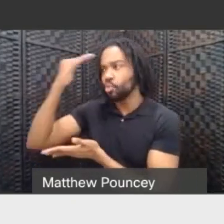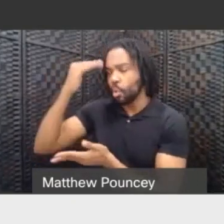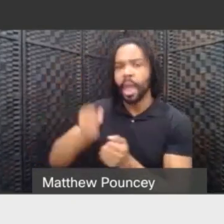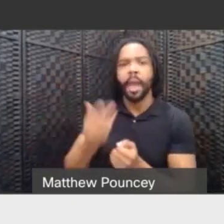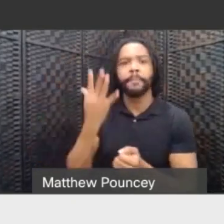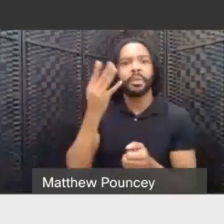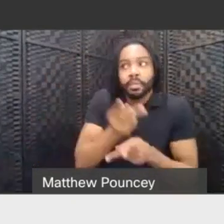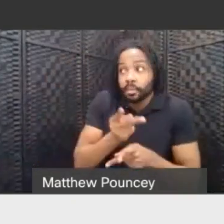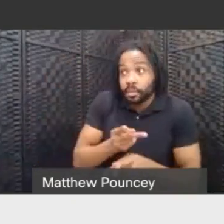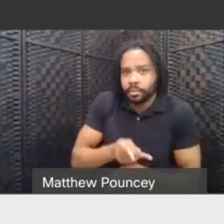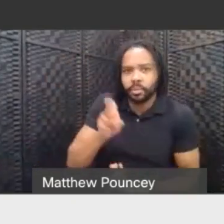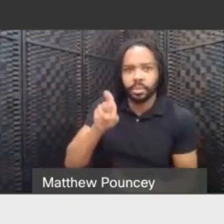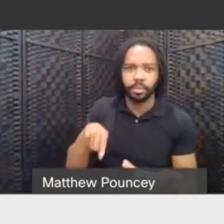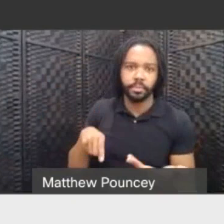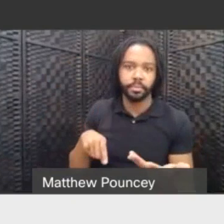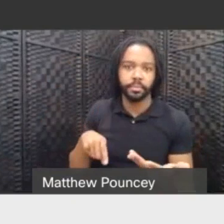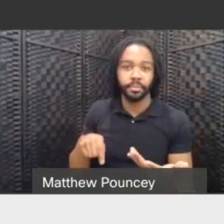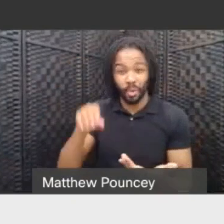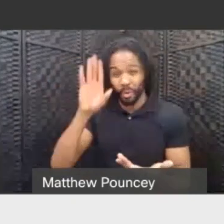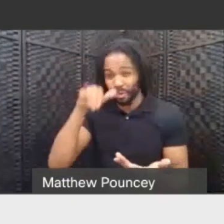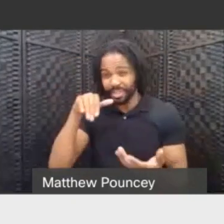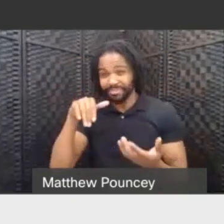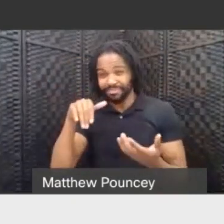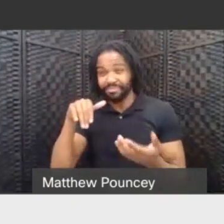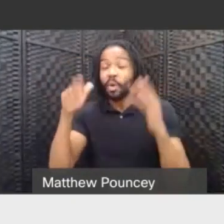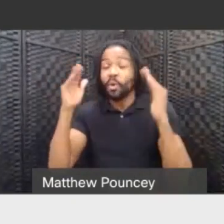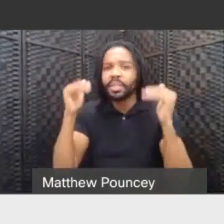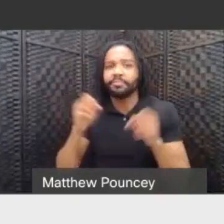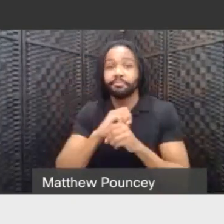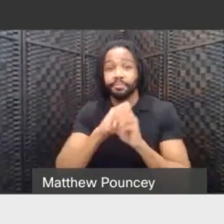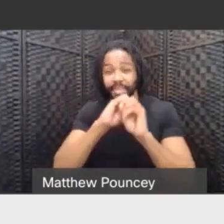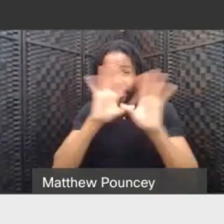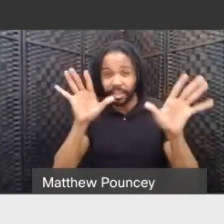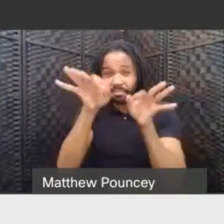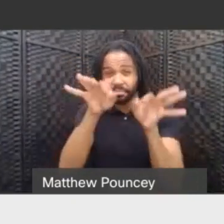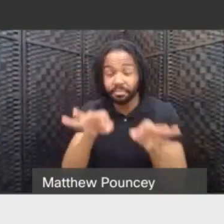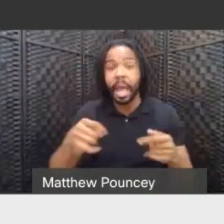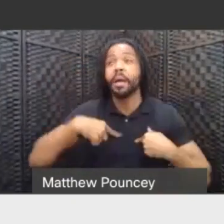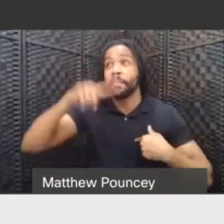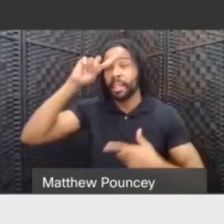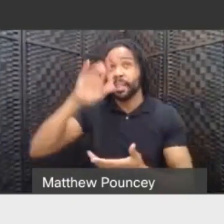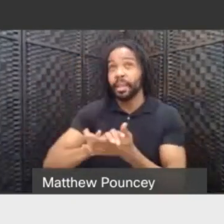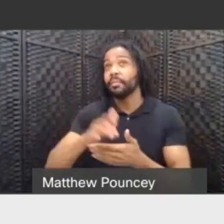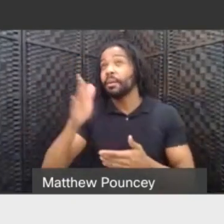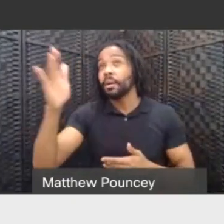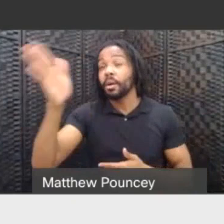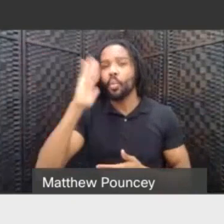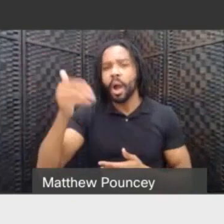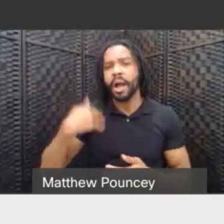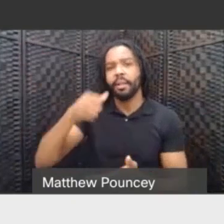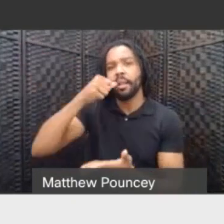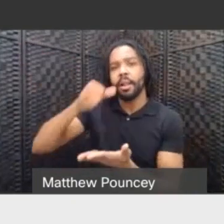like that. So I hope that provides some clarification. I believe there is going to be a letter that is going out